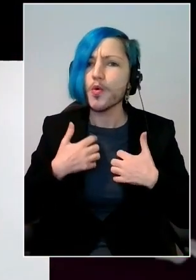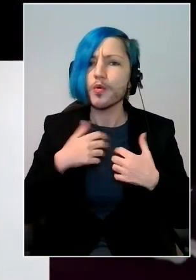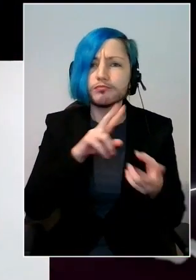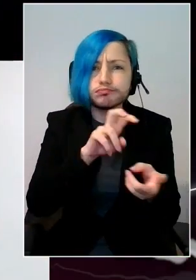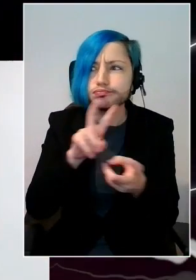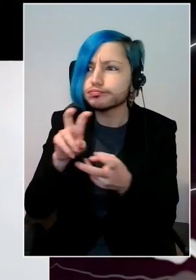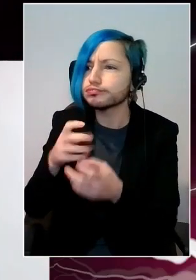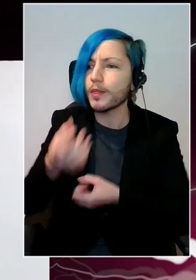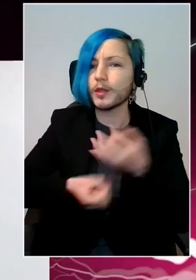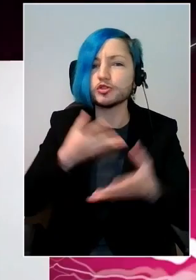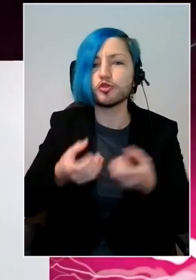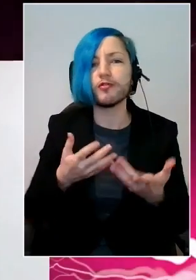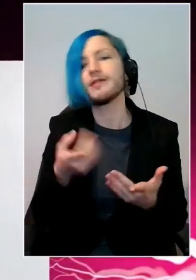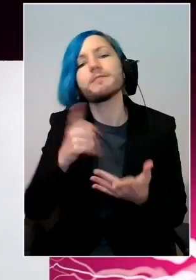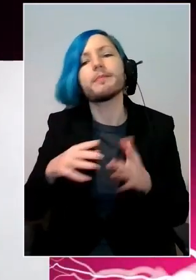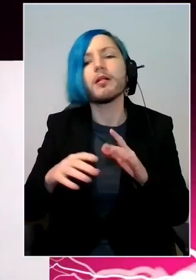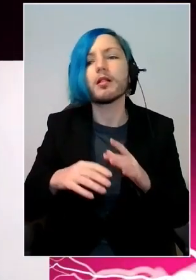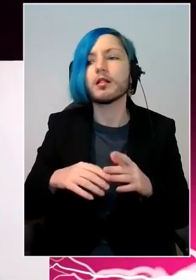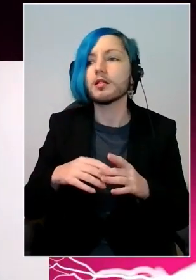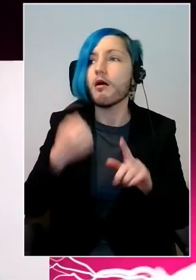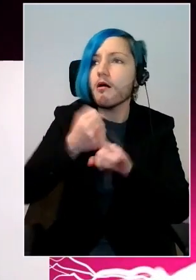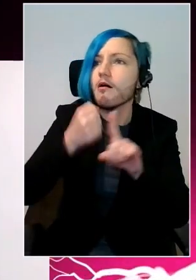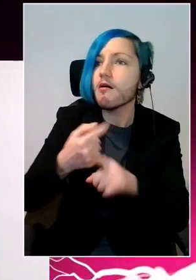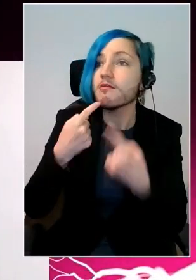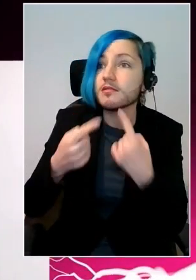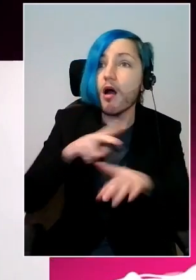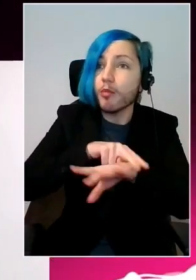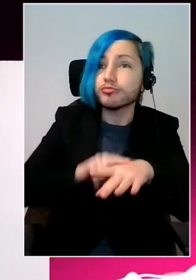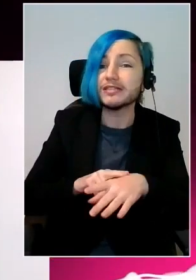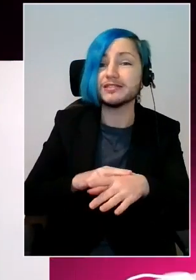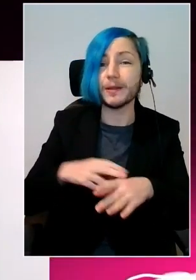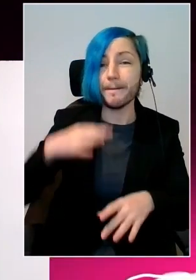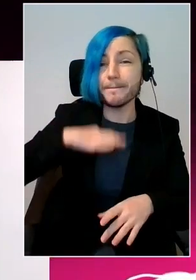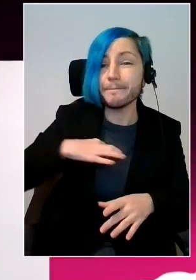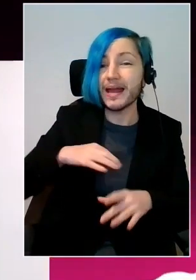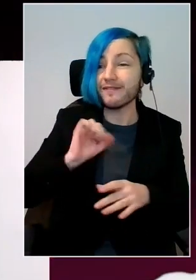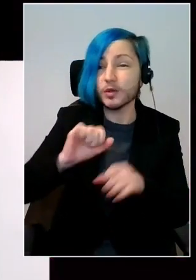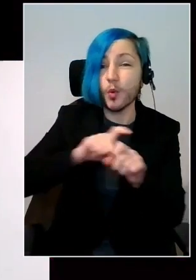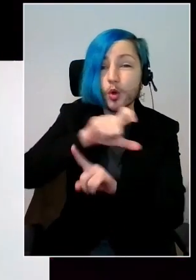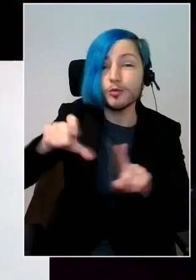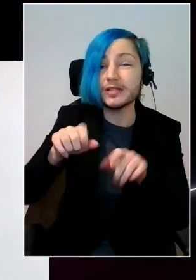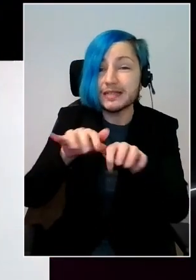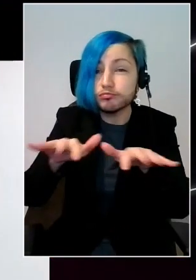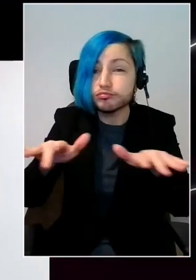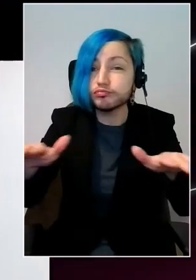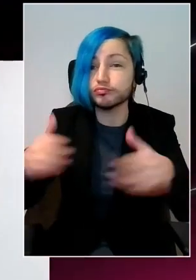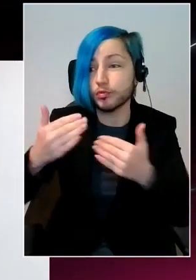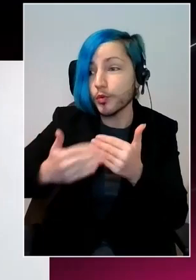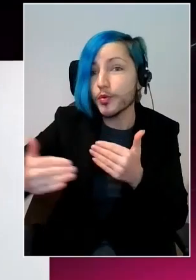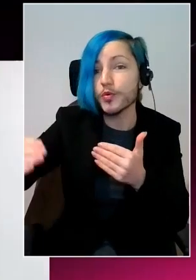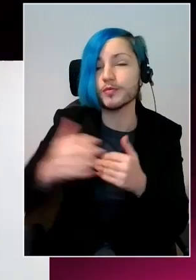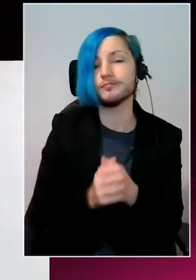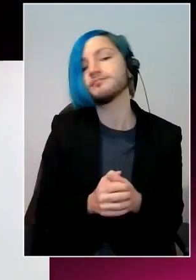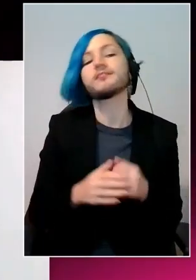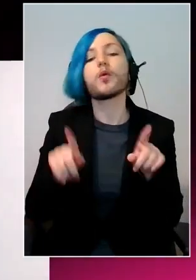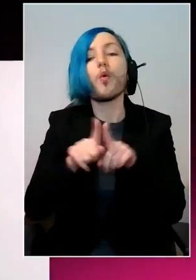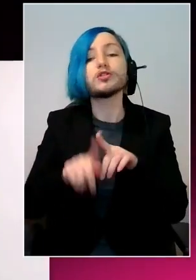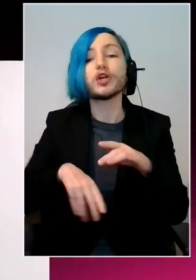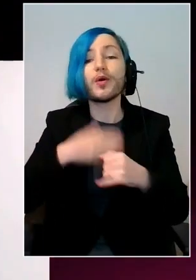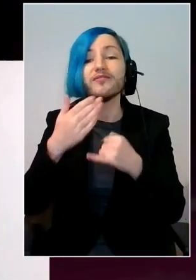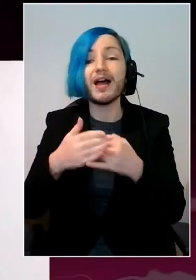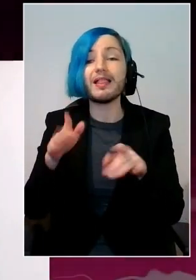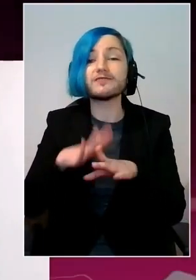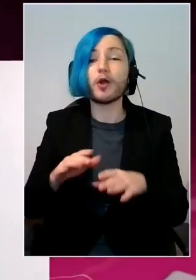lifelong benefits of apprenticeships in their communities. And finally, the finalists in the Rising Star category all have